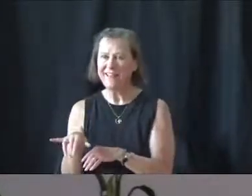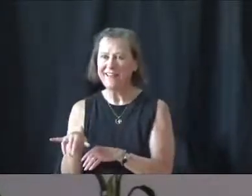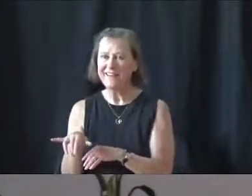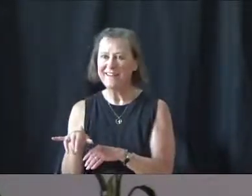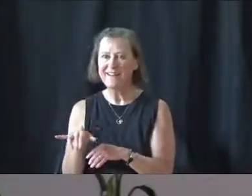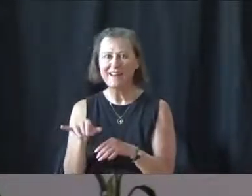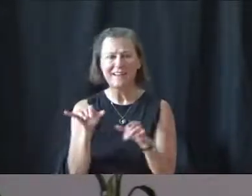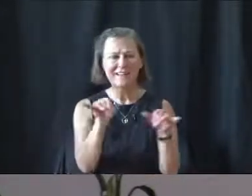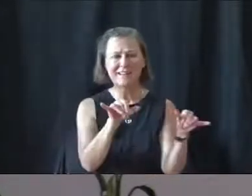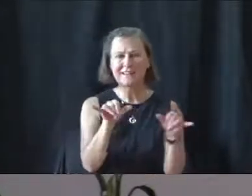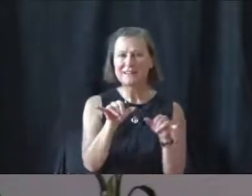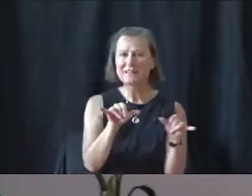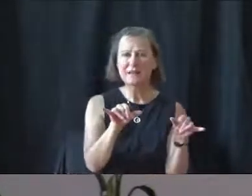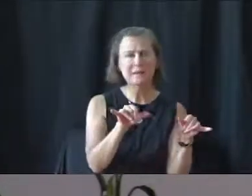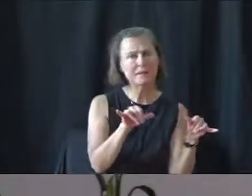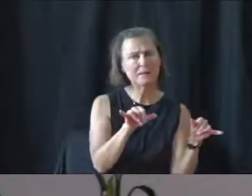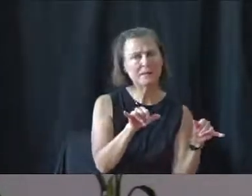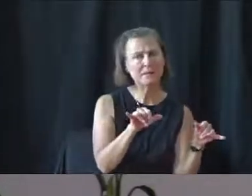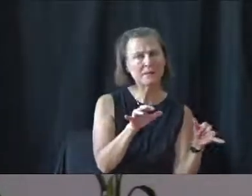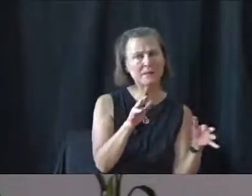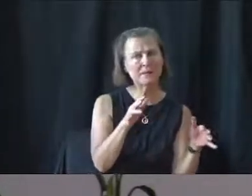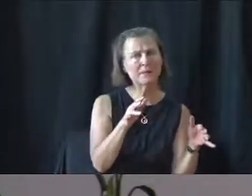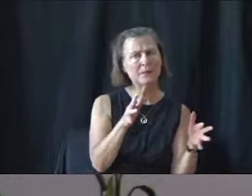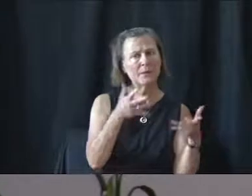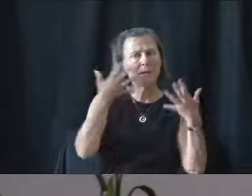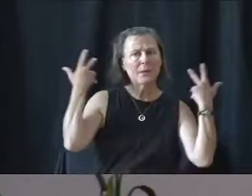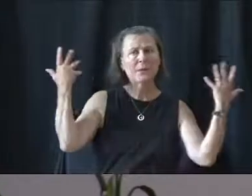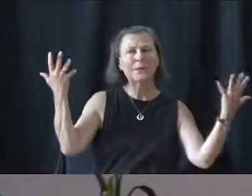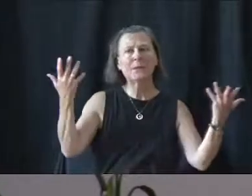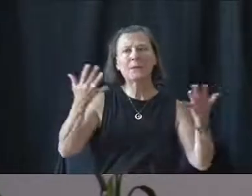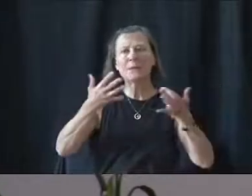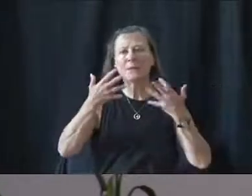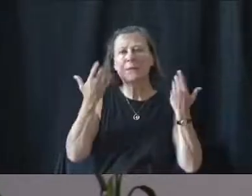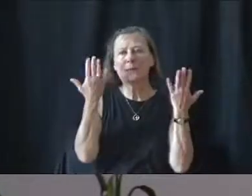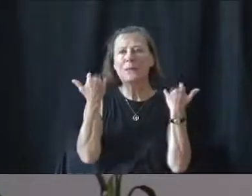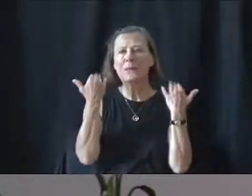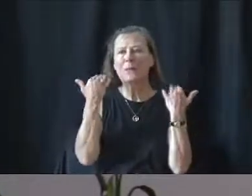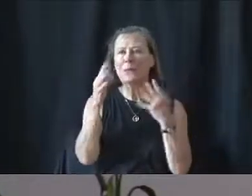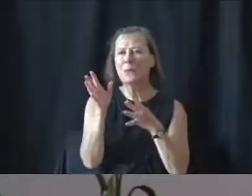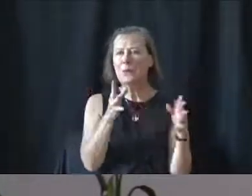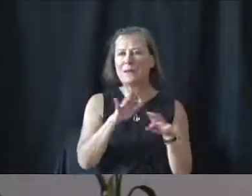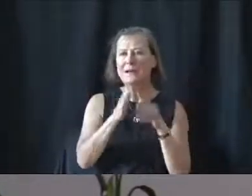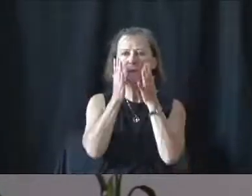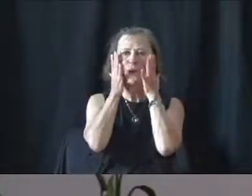So is the brush of a cool evening breeze upon the skin.